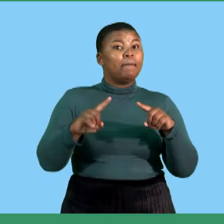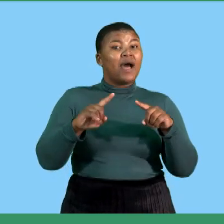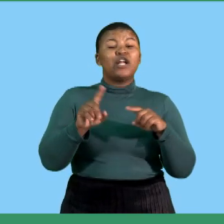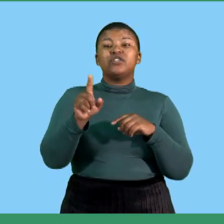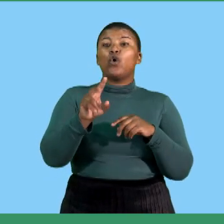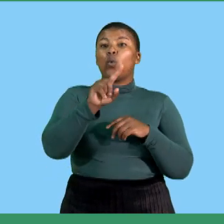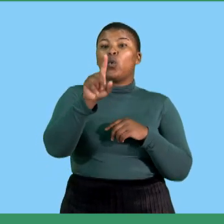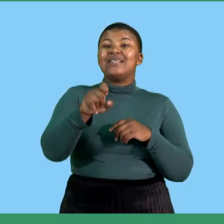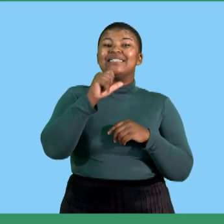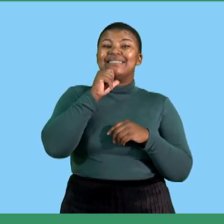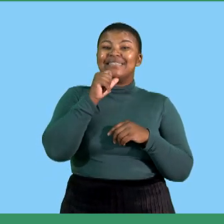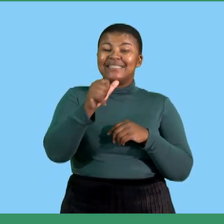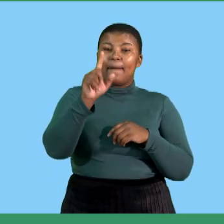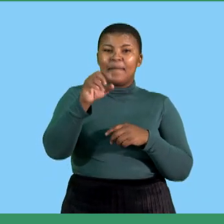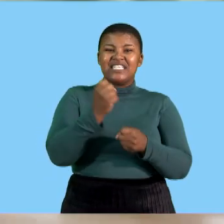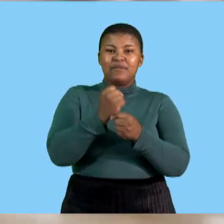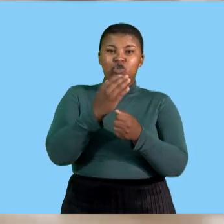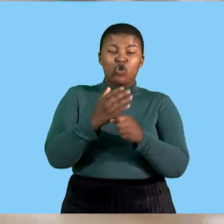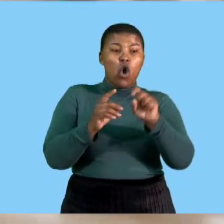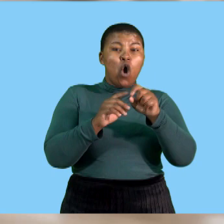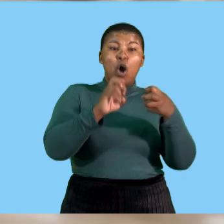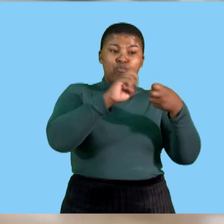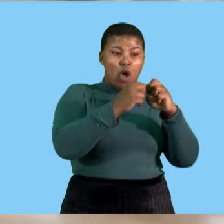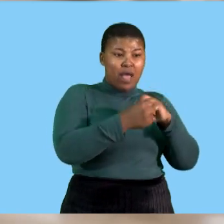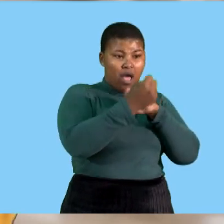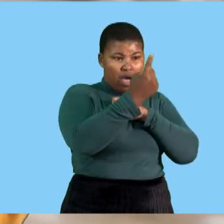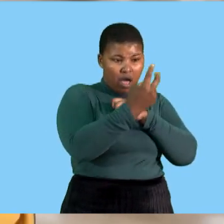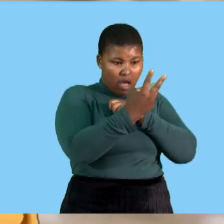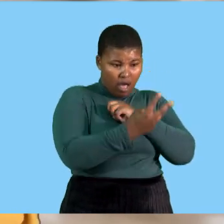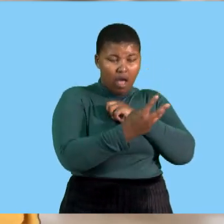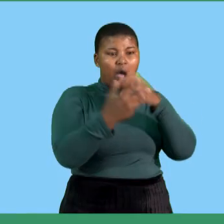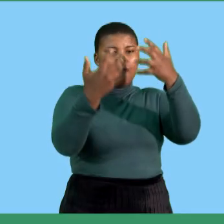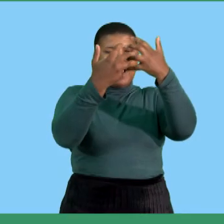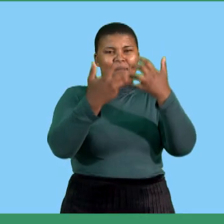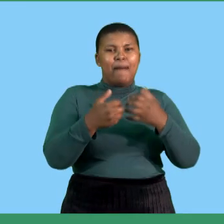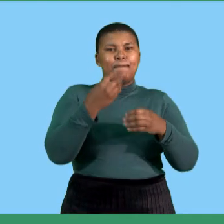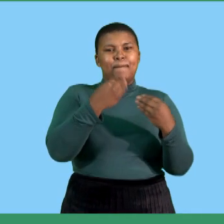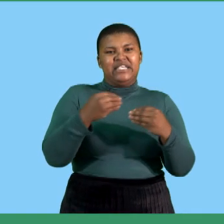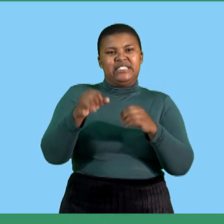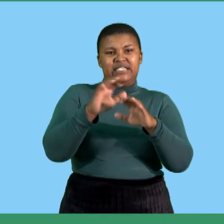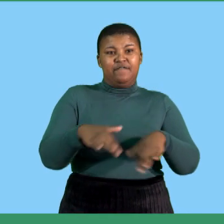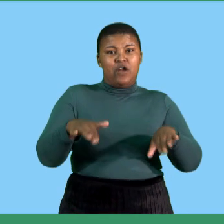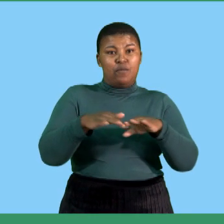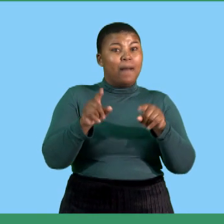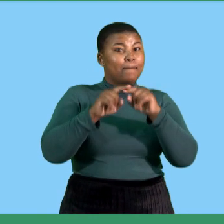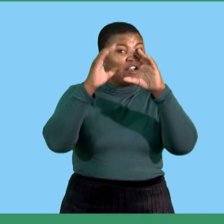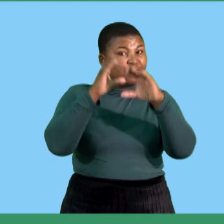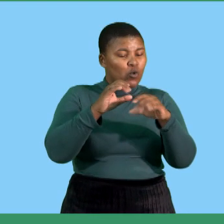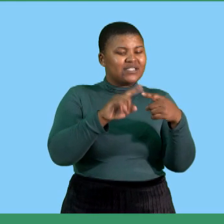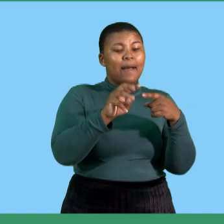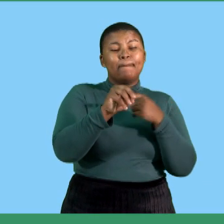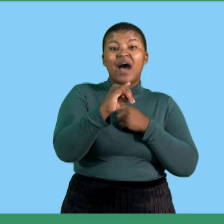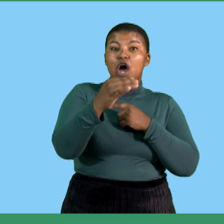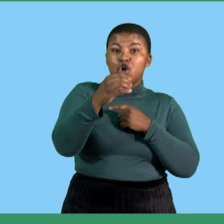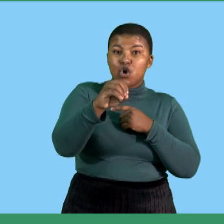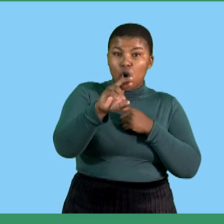question now asks to classify each to the relevant business environment. So business environments being micro,